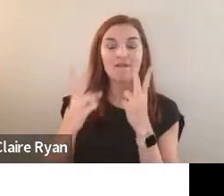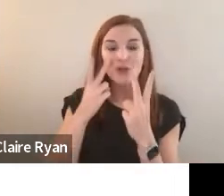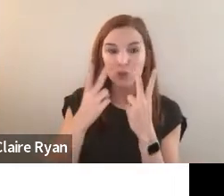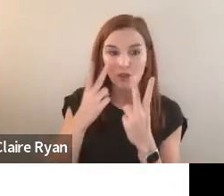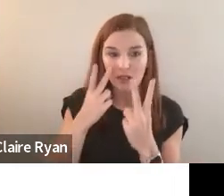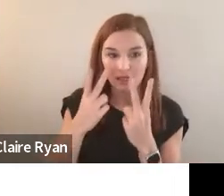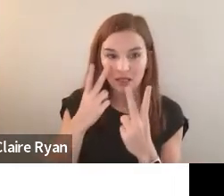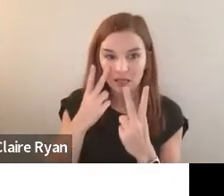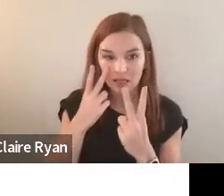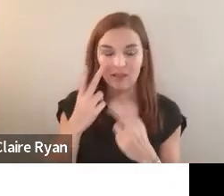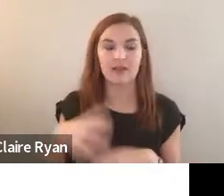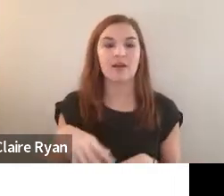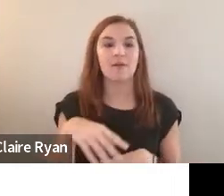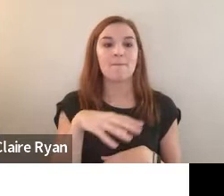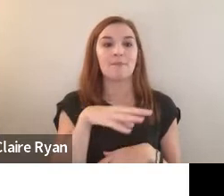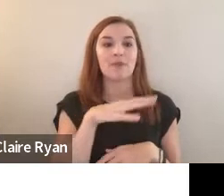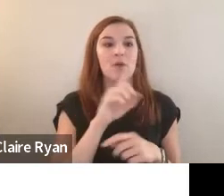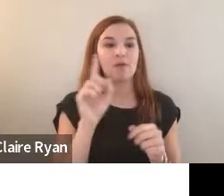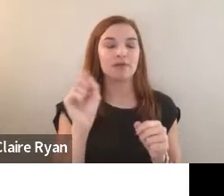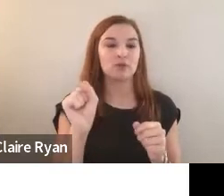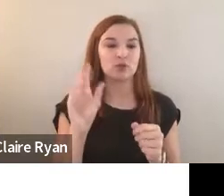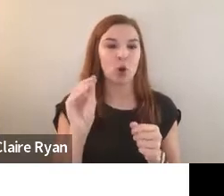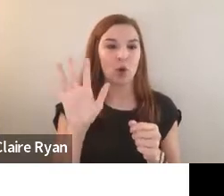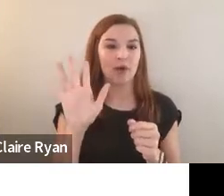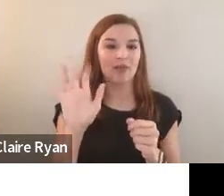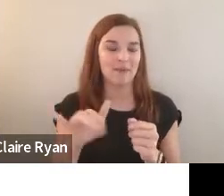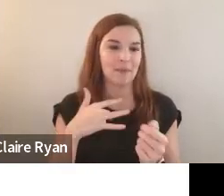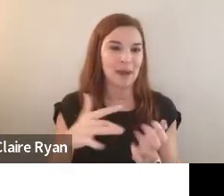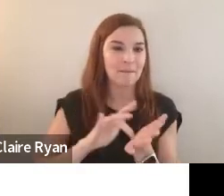can provide deaf children with full visual access to the world.